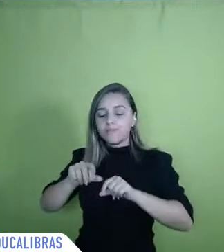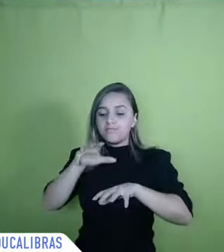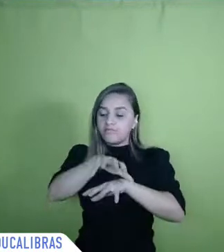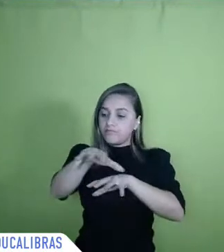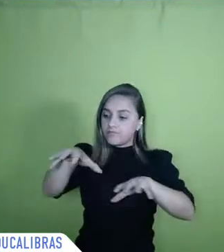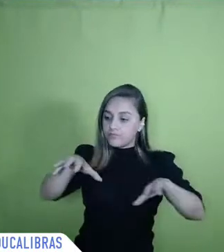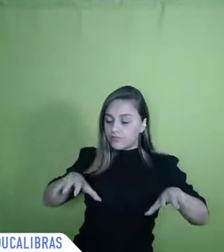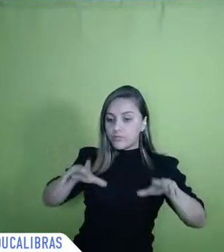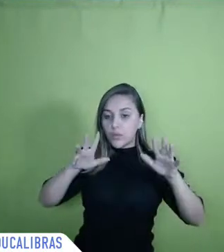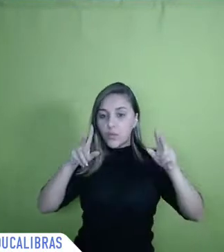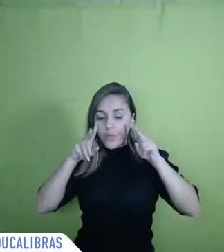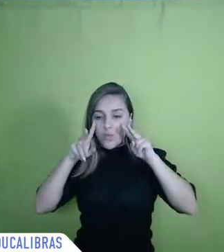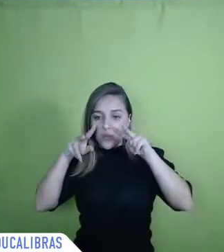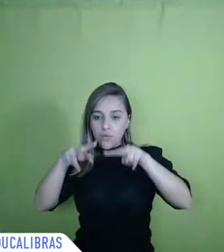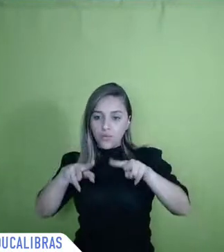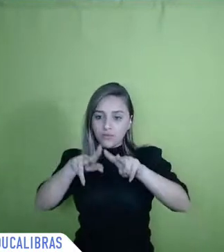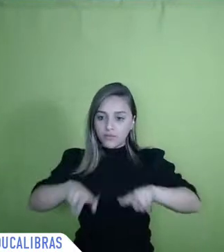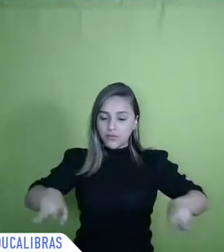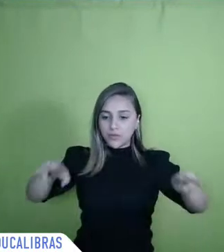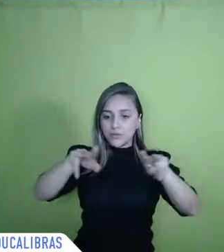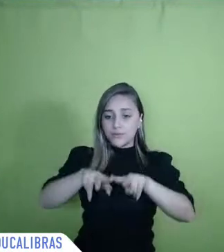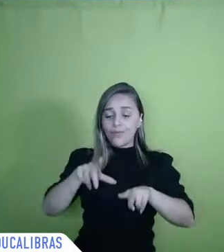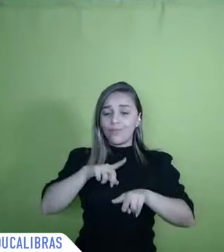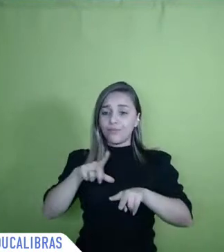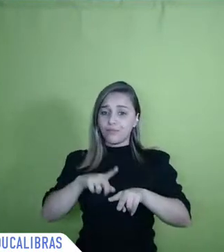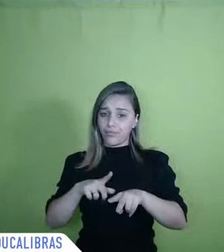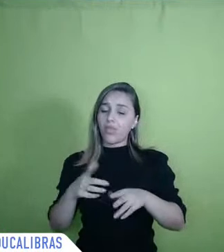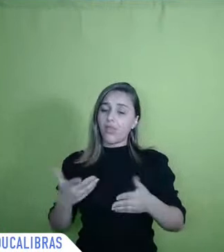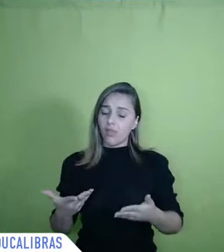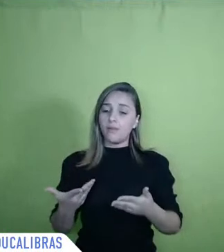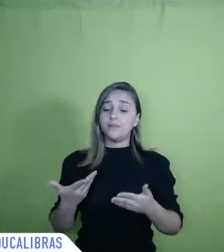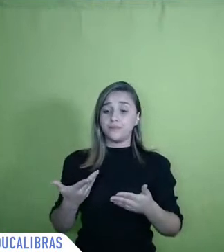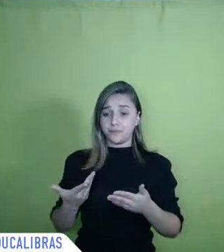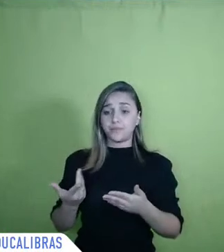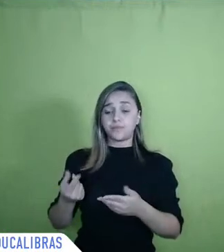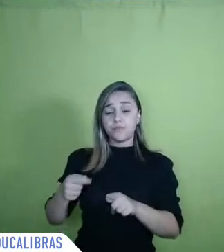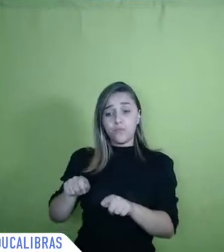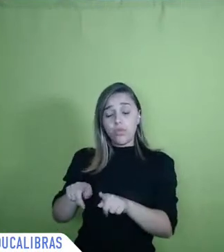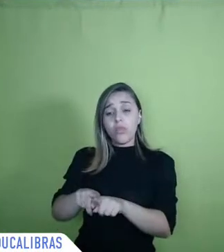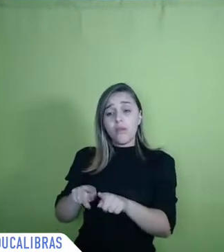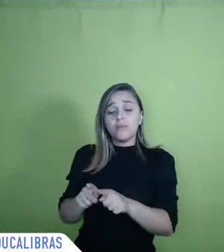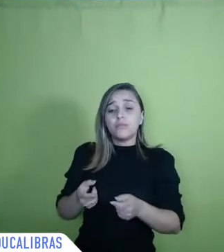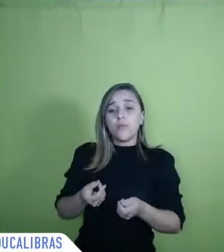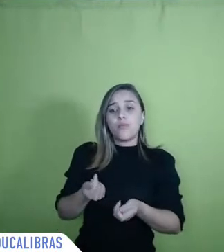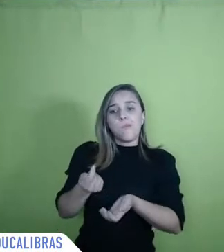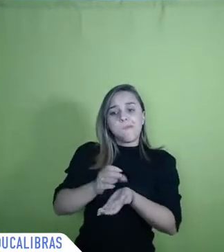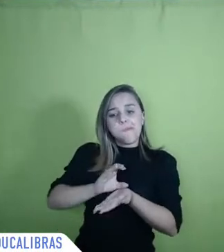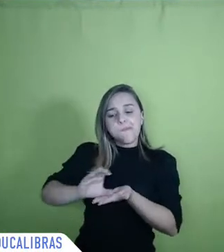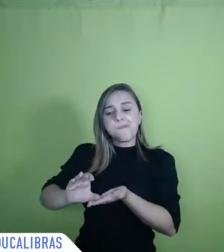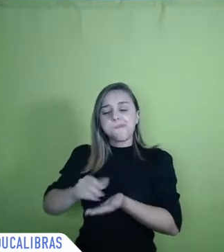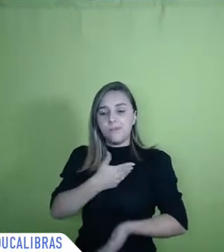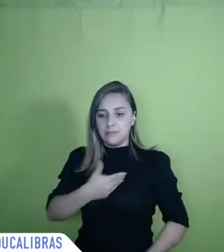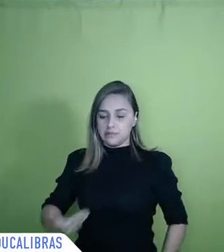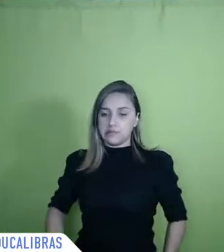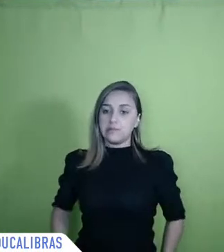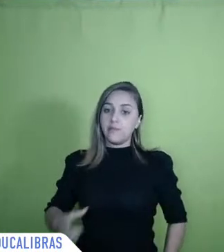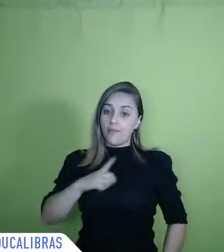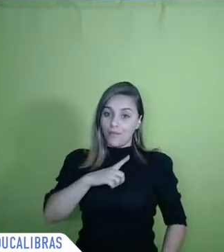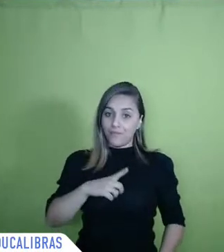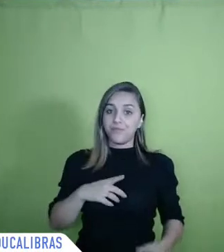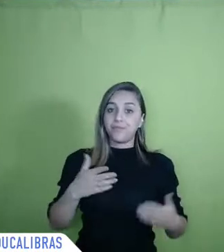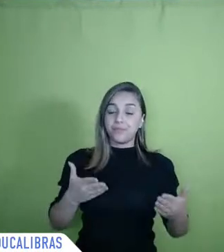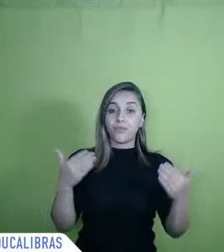specific territories. And when you calculate expenses, they should be thought of thinking of